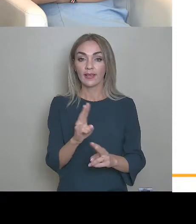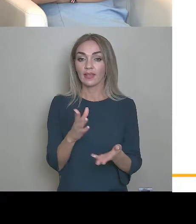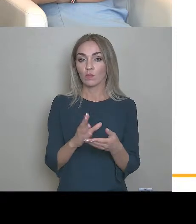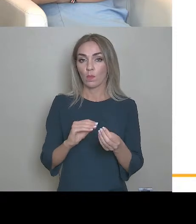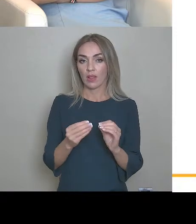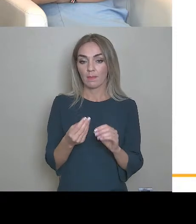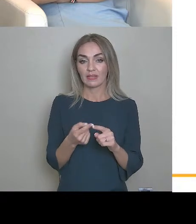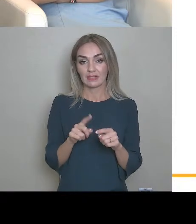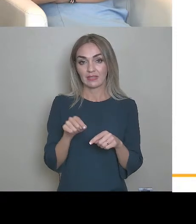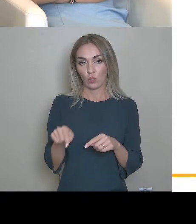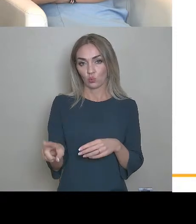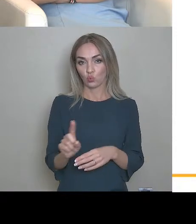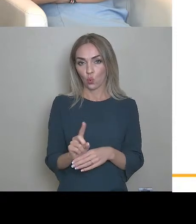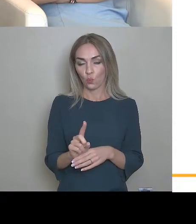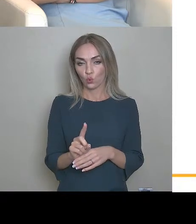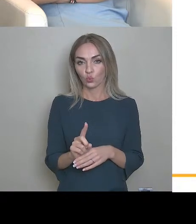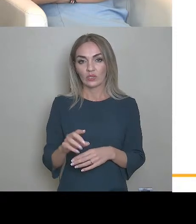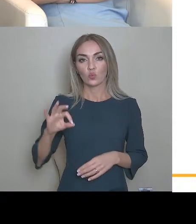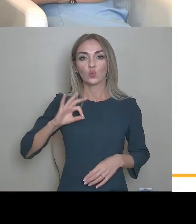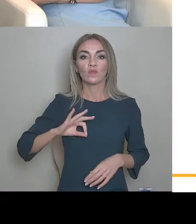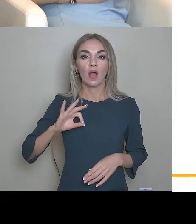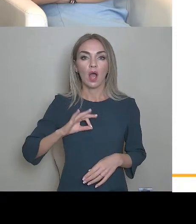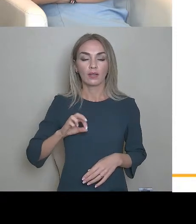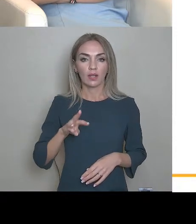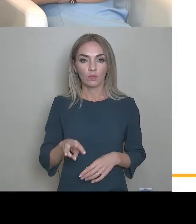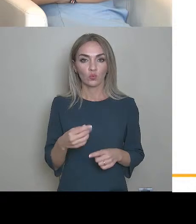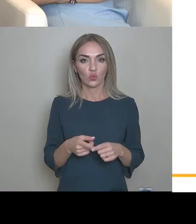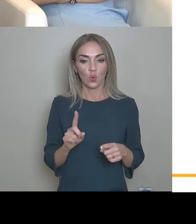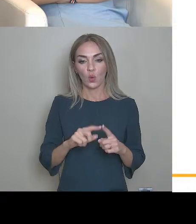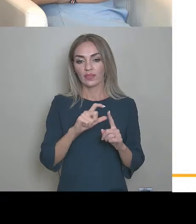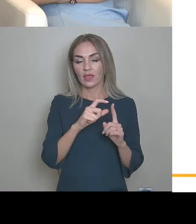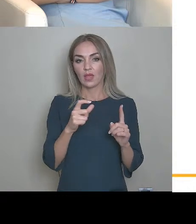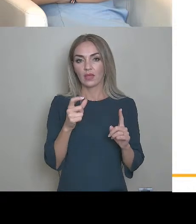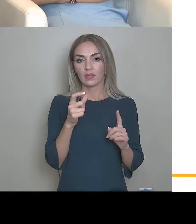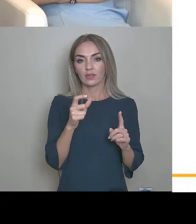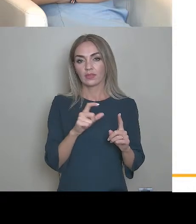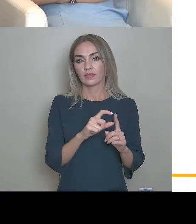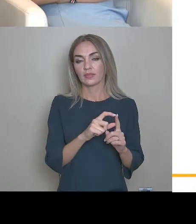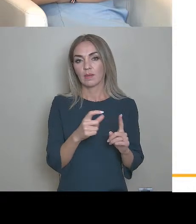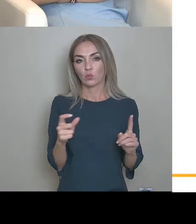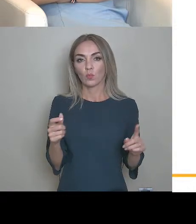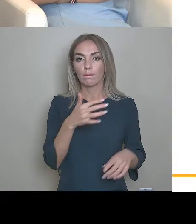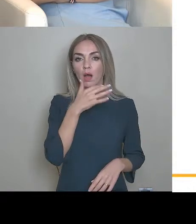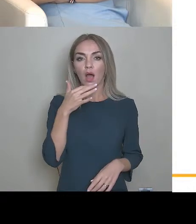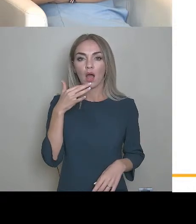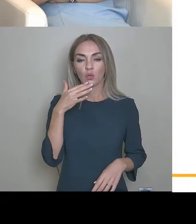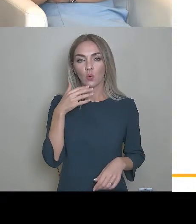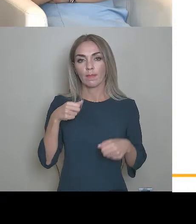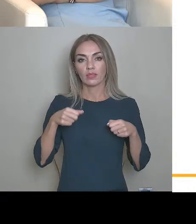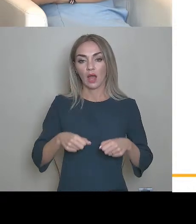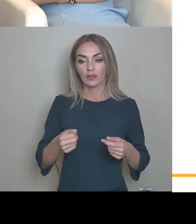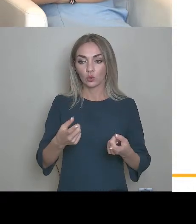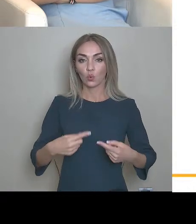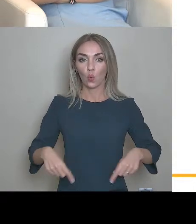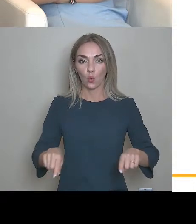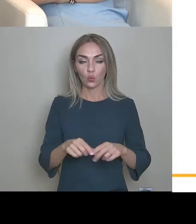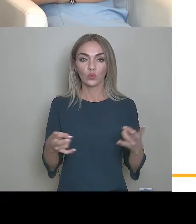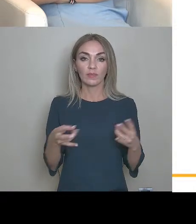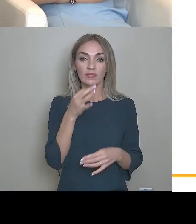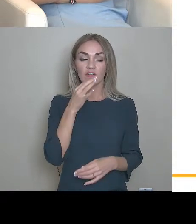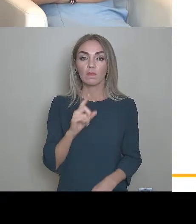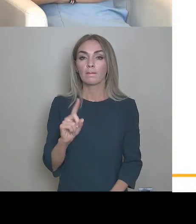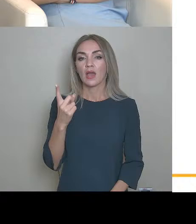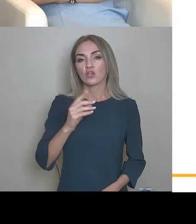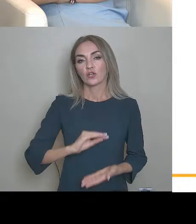provision as to the simultaneous nomination and the use of the term of